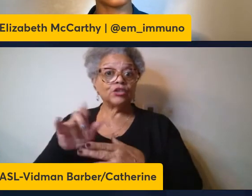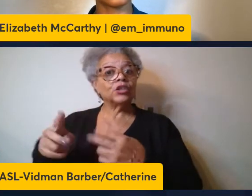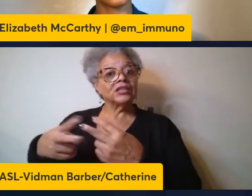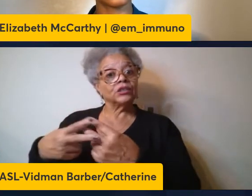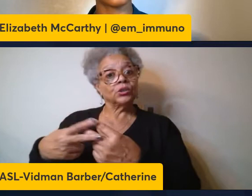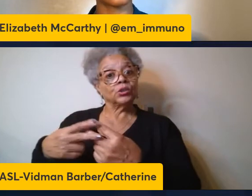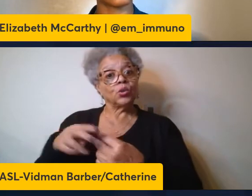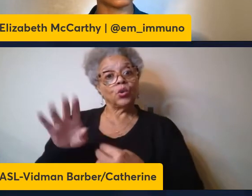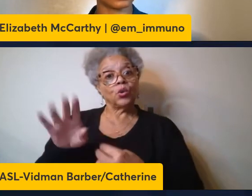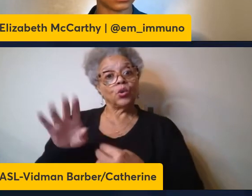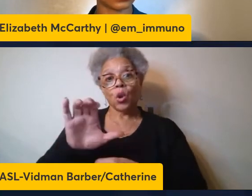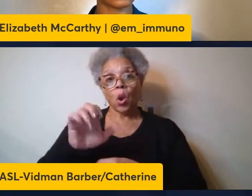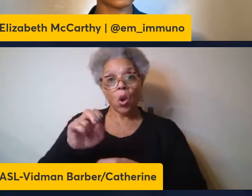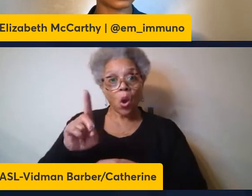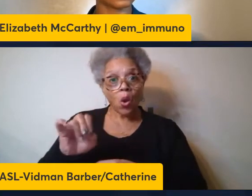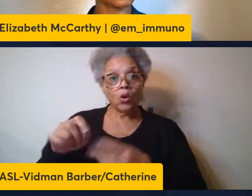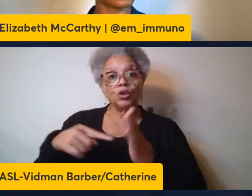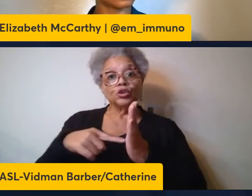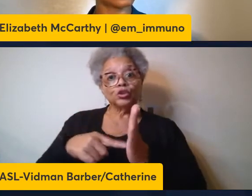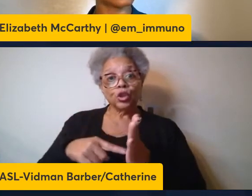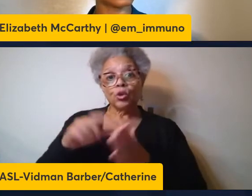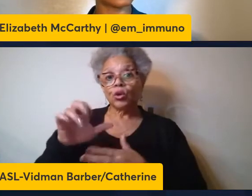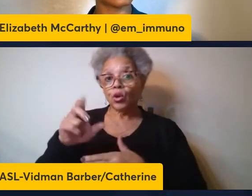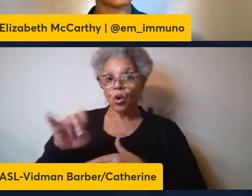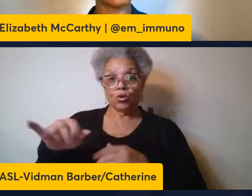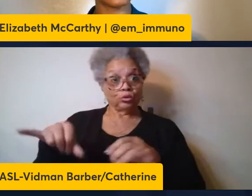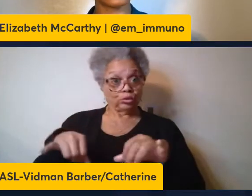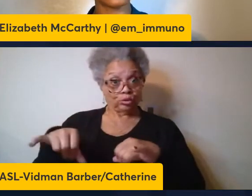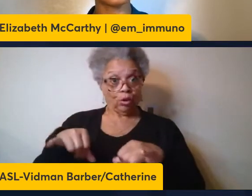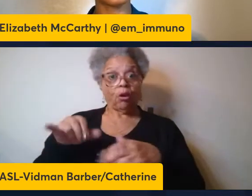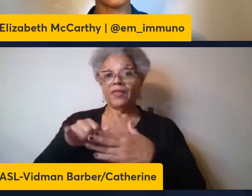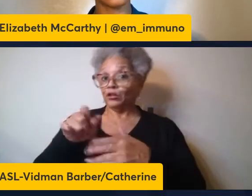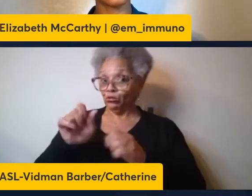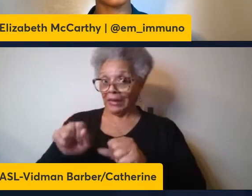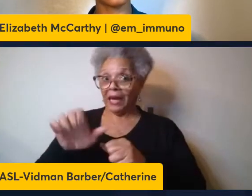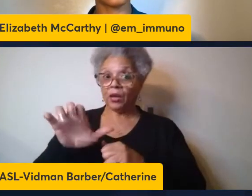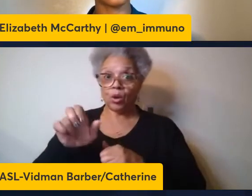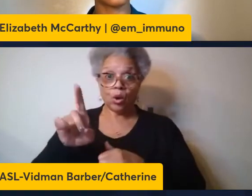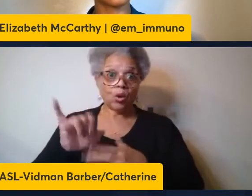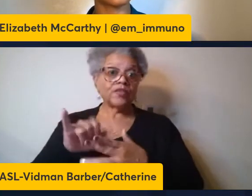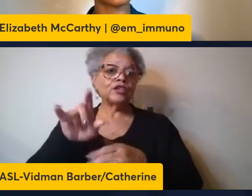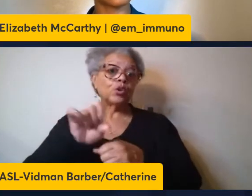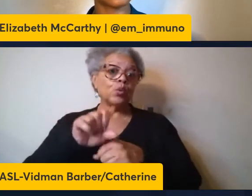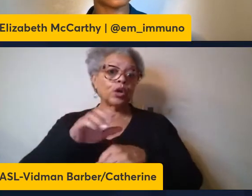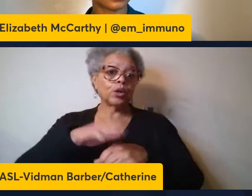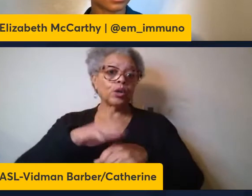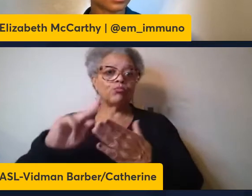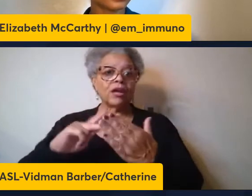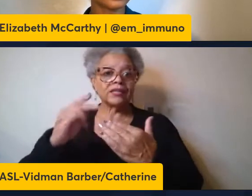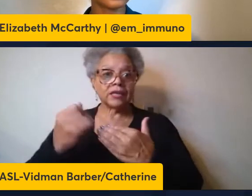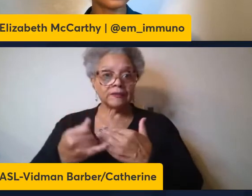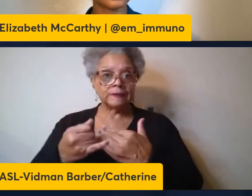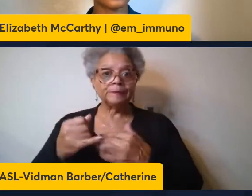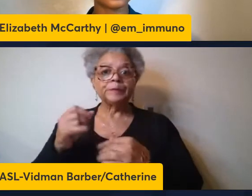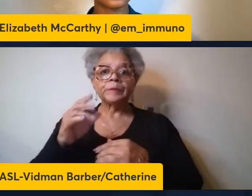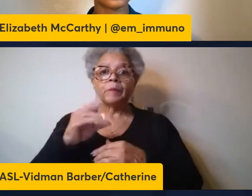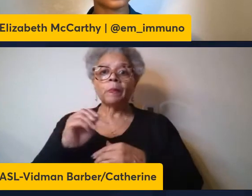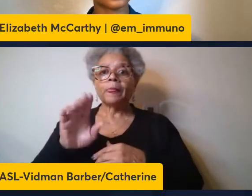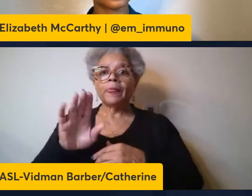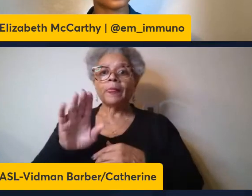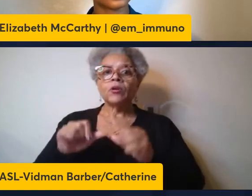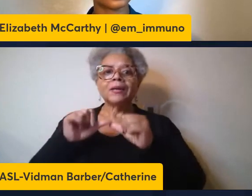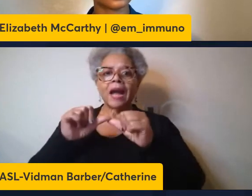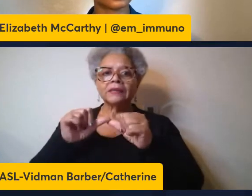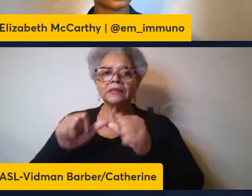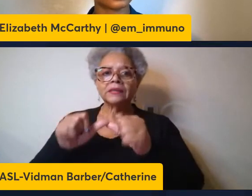your code, show off that you can code. If you're working on projects and you're constantly backing